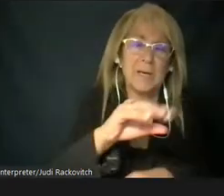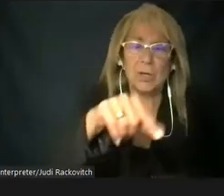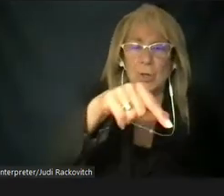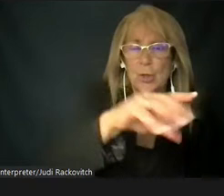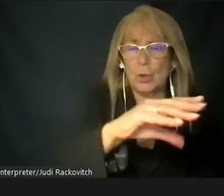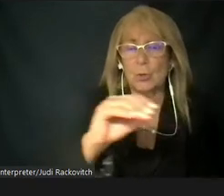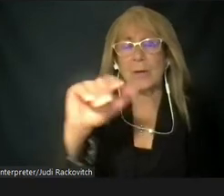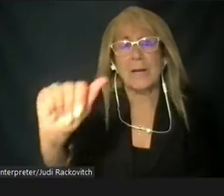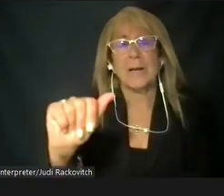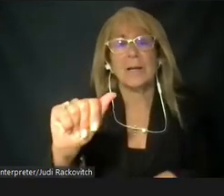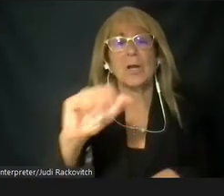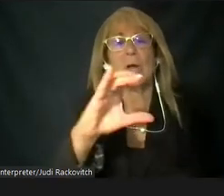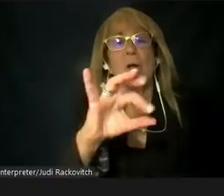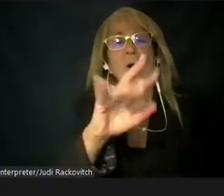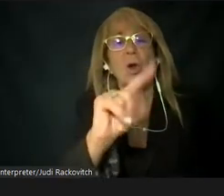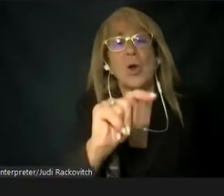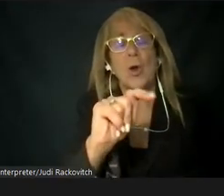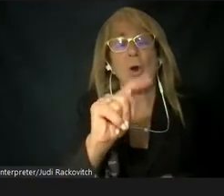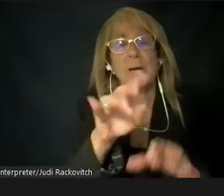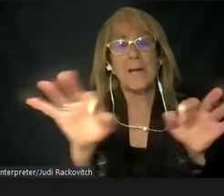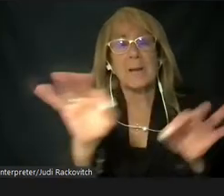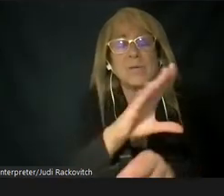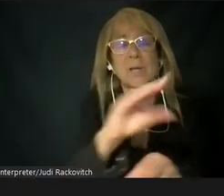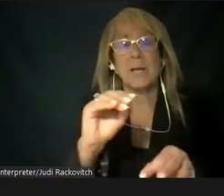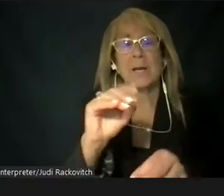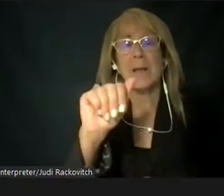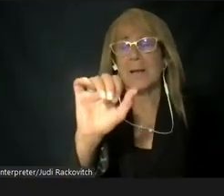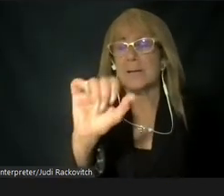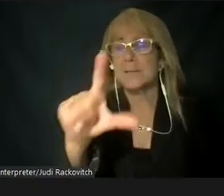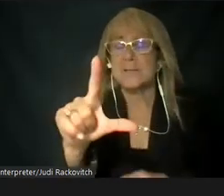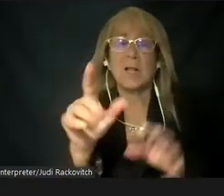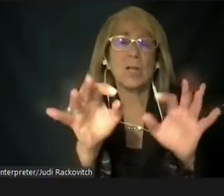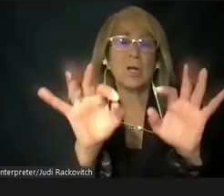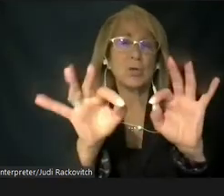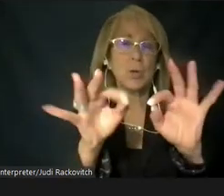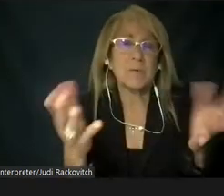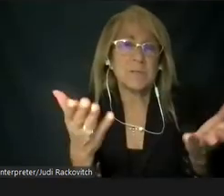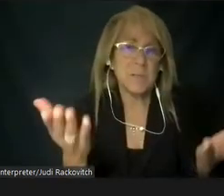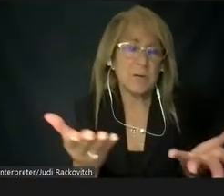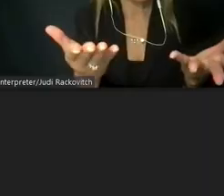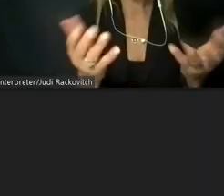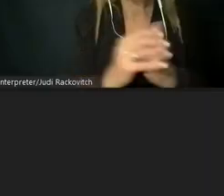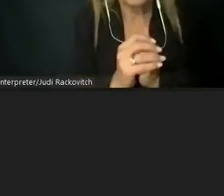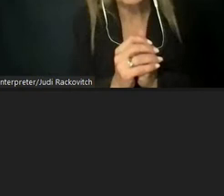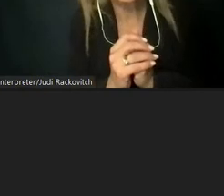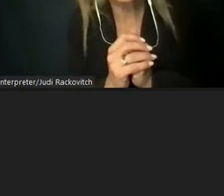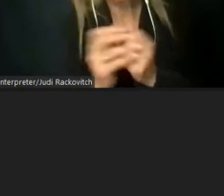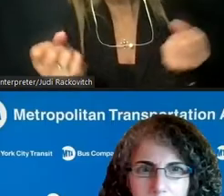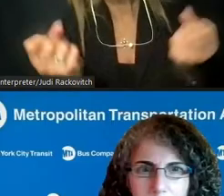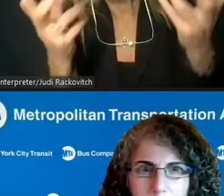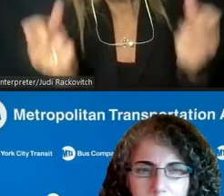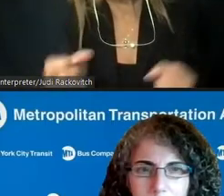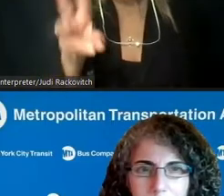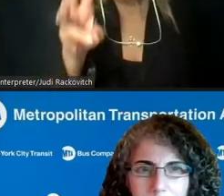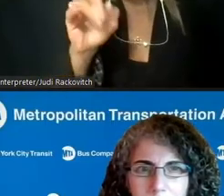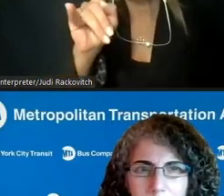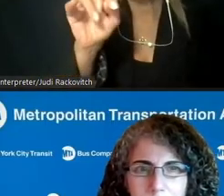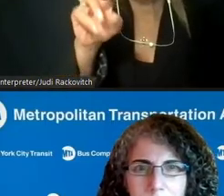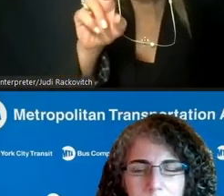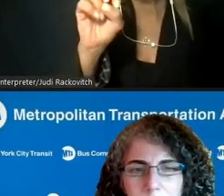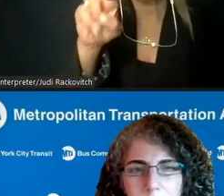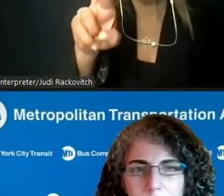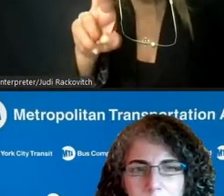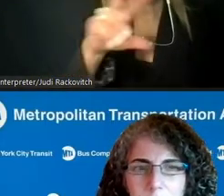captioning and American Sign Language interpreters are available at today's webinar. We will now start with opening remarks